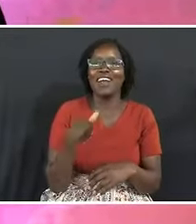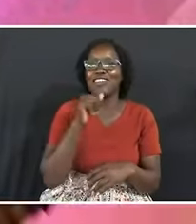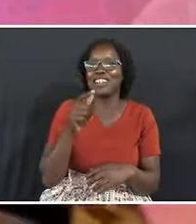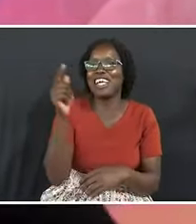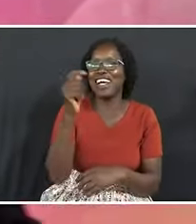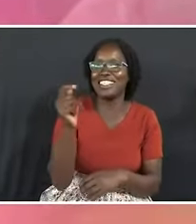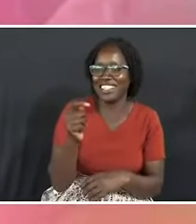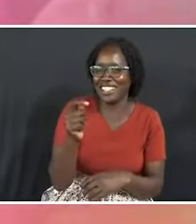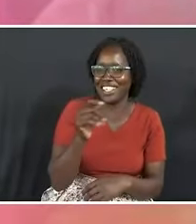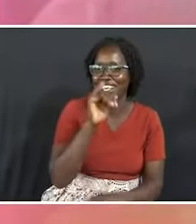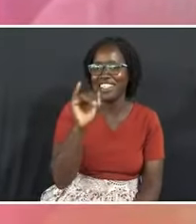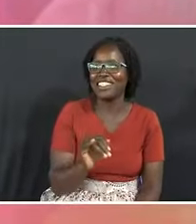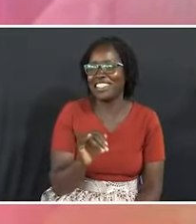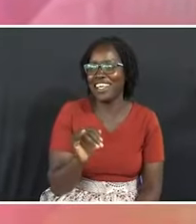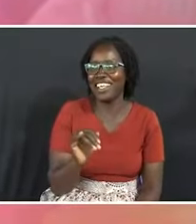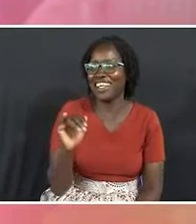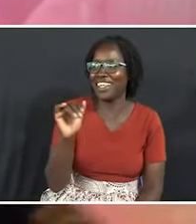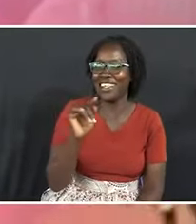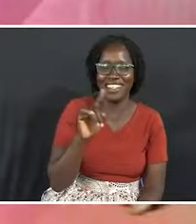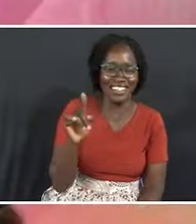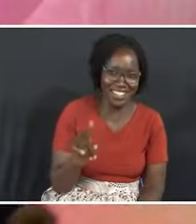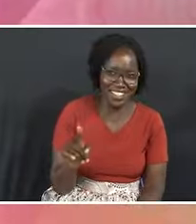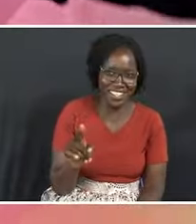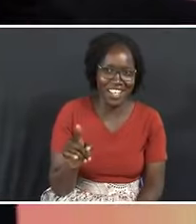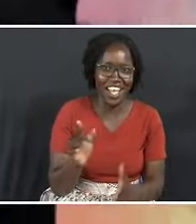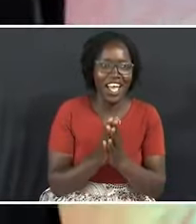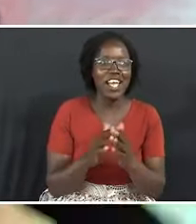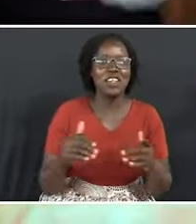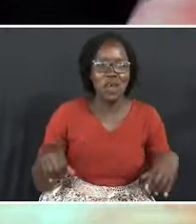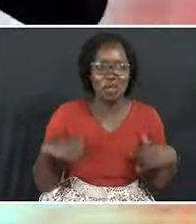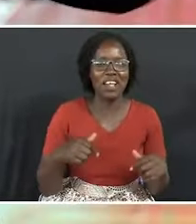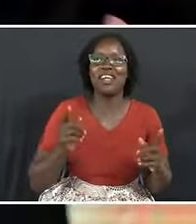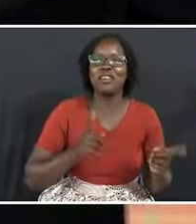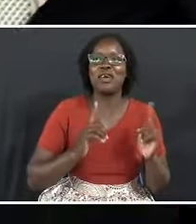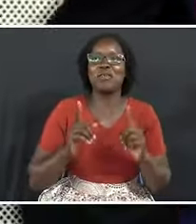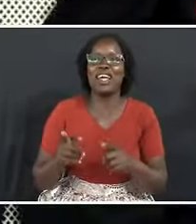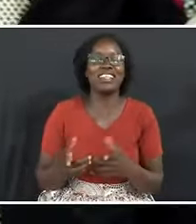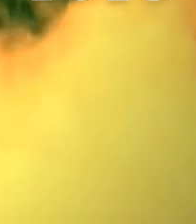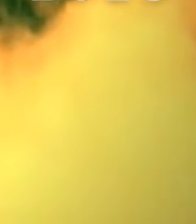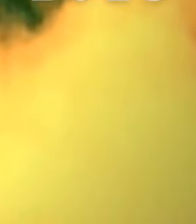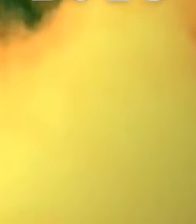done Z, not done this. And you are bragging around, you know I'm so.